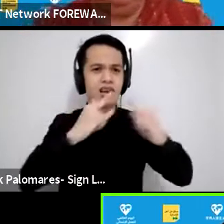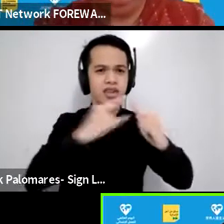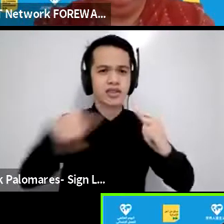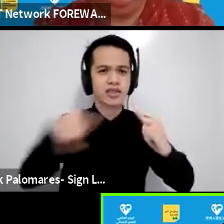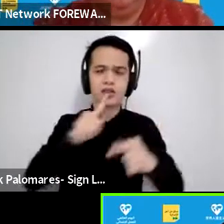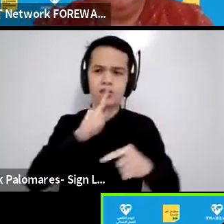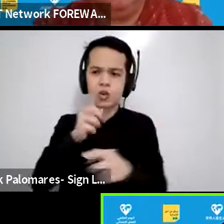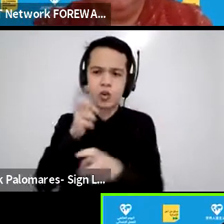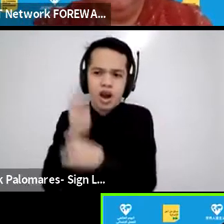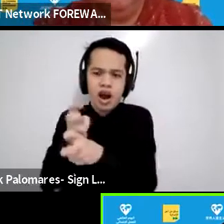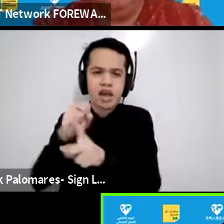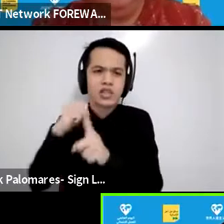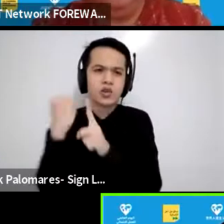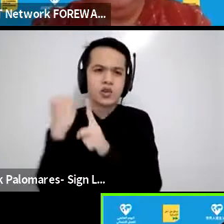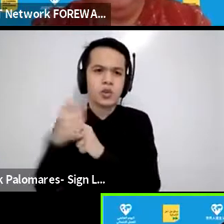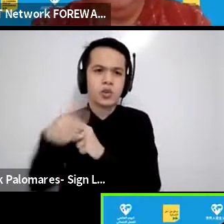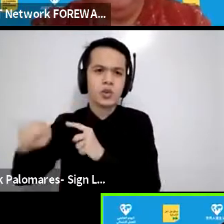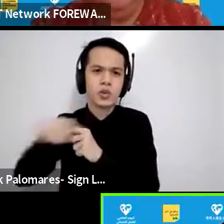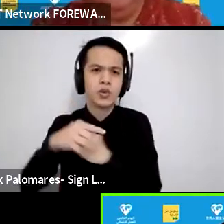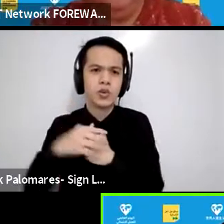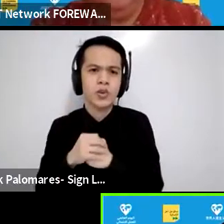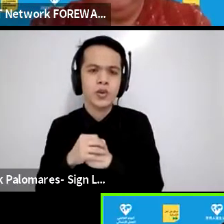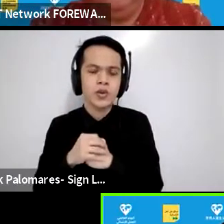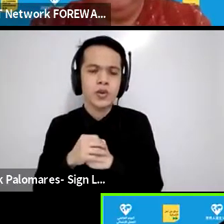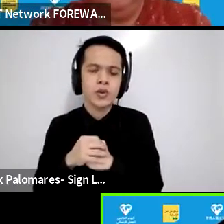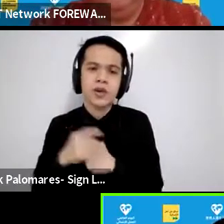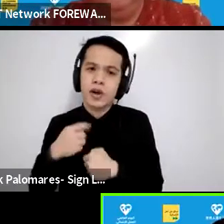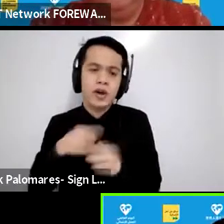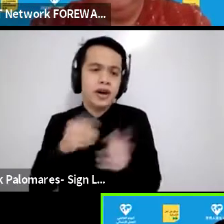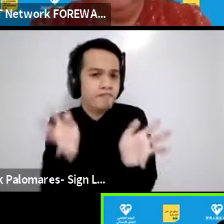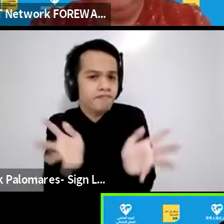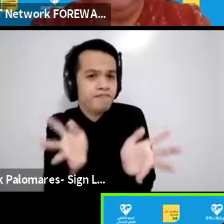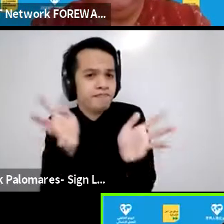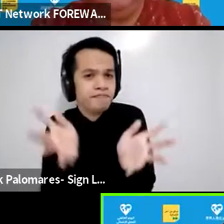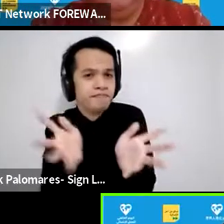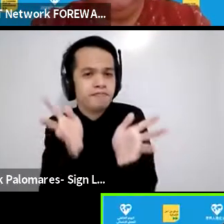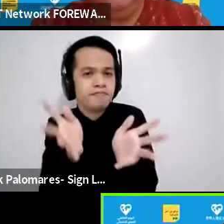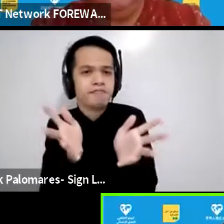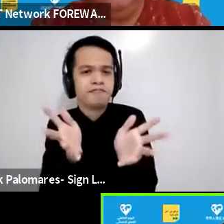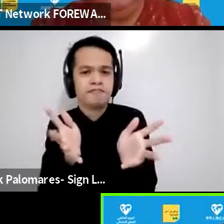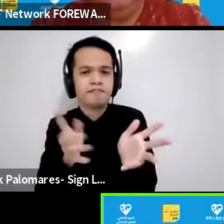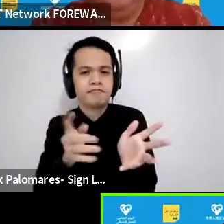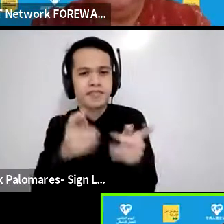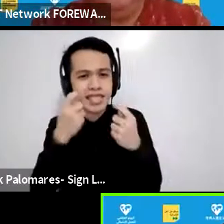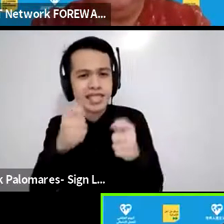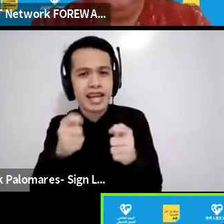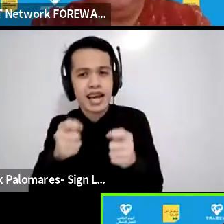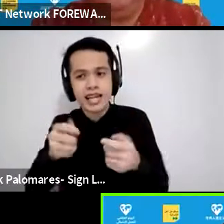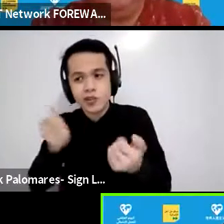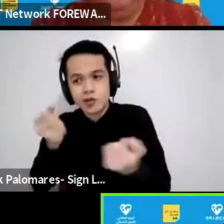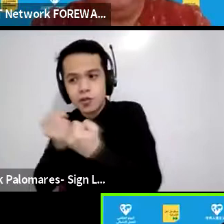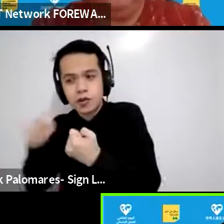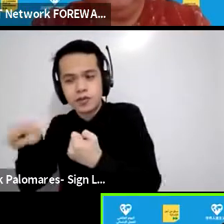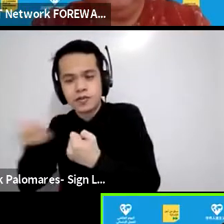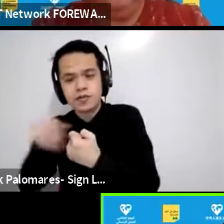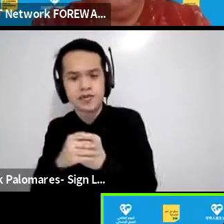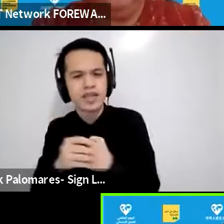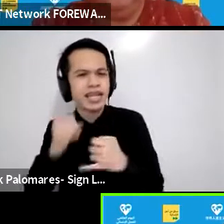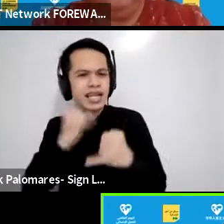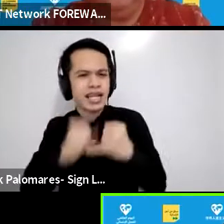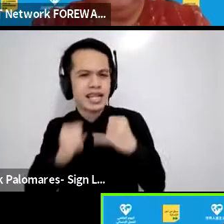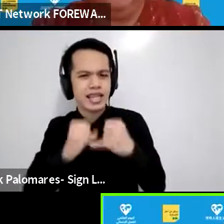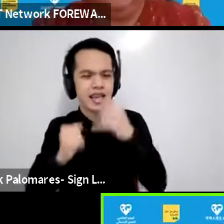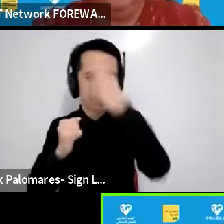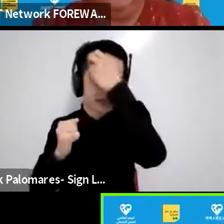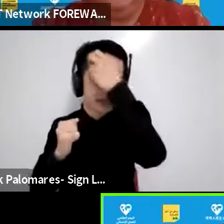tough situation. And I really encourage everybody to try and lend a hand. We also, our last normal